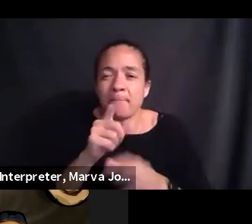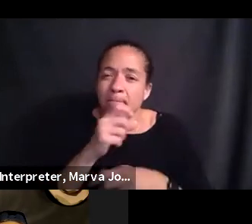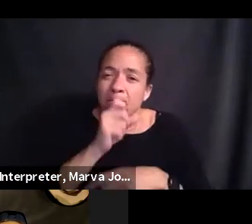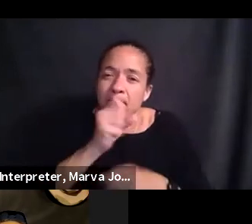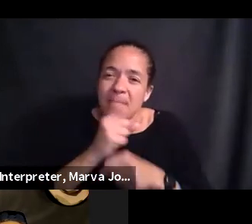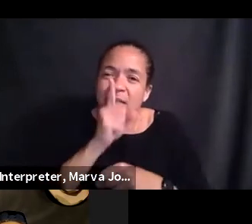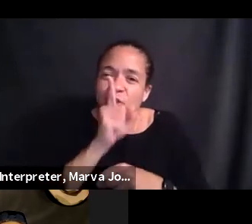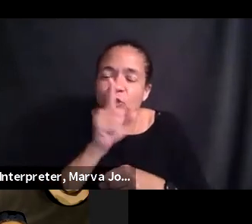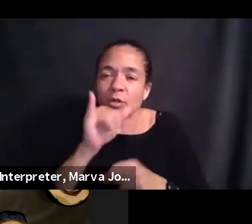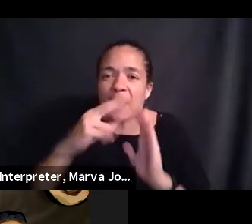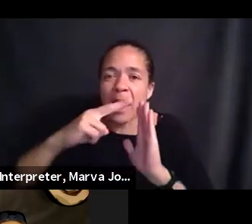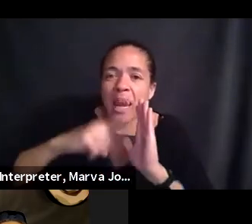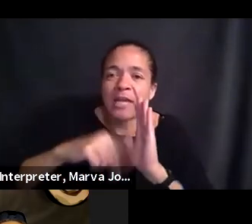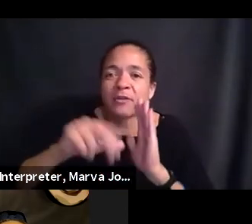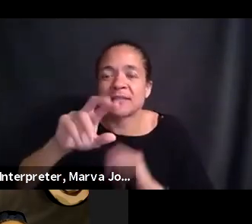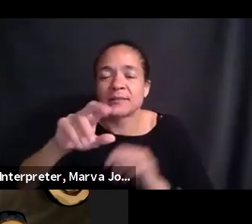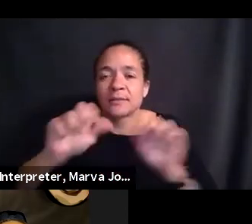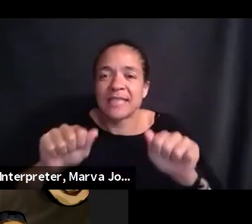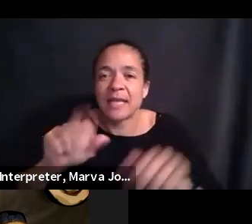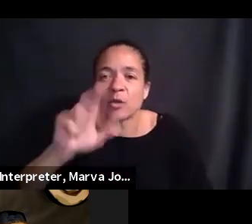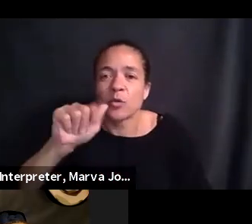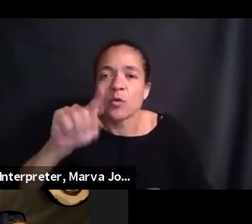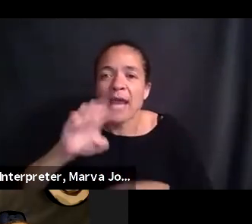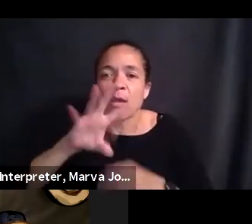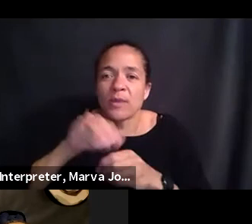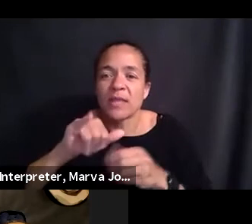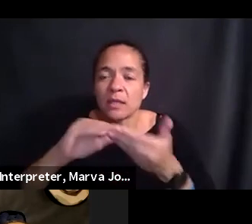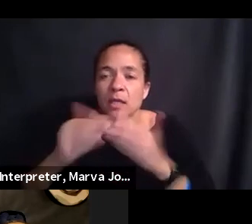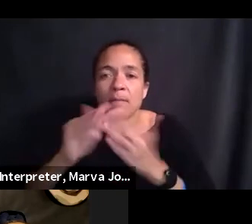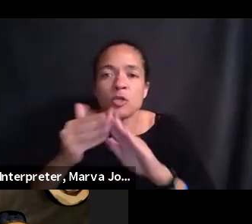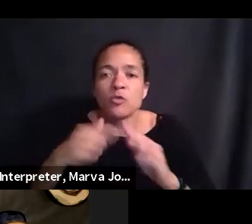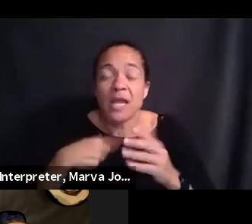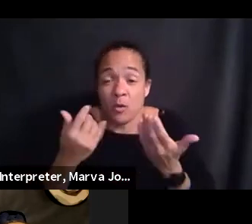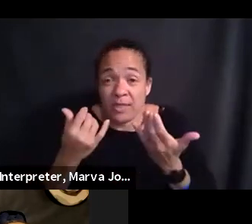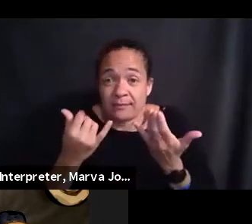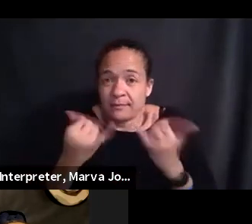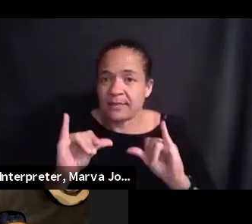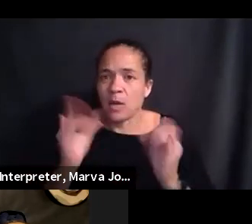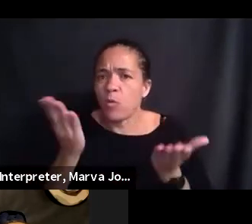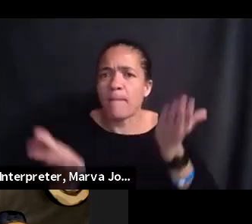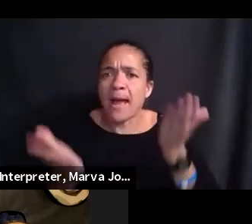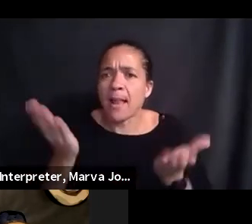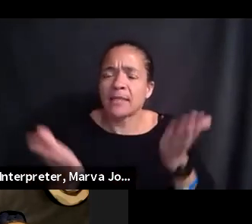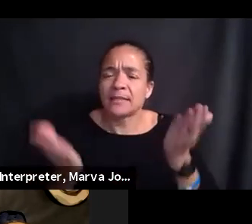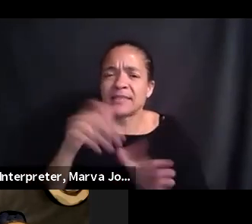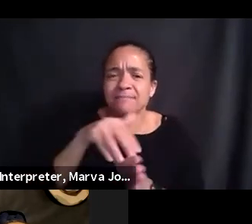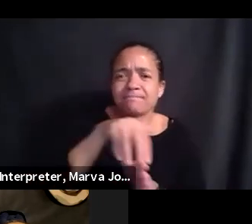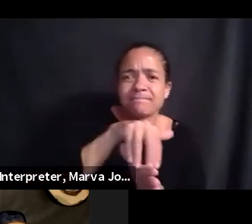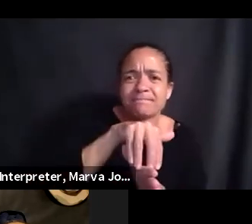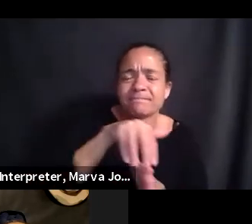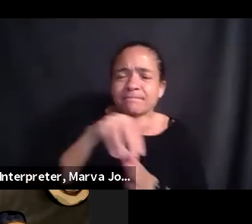literacy rates in our community. And we still were trying to balance that line of, is